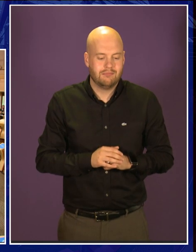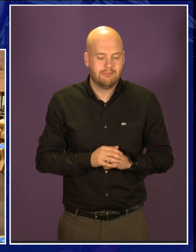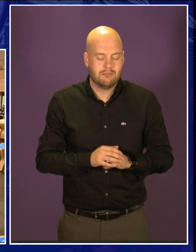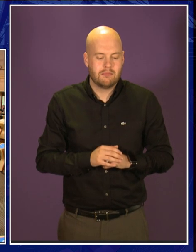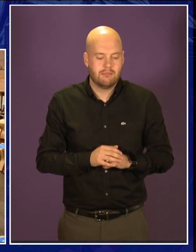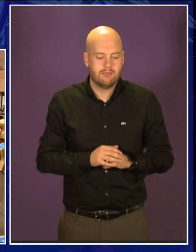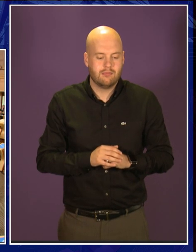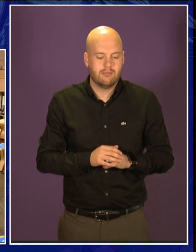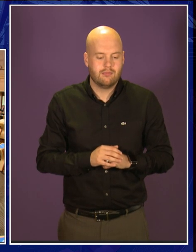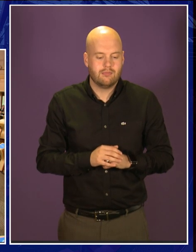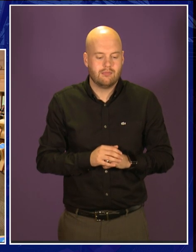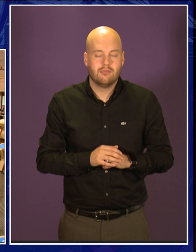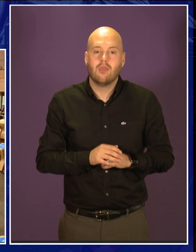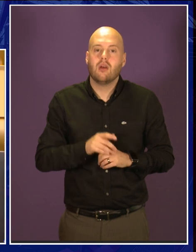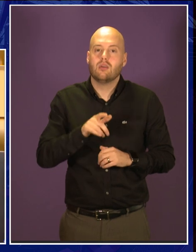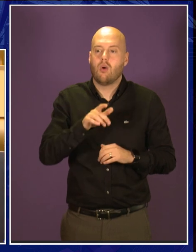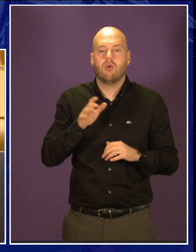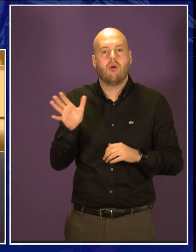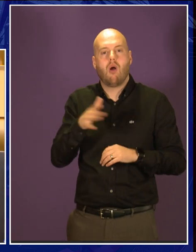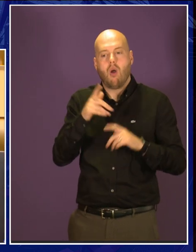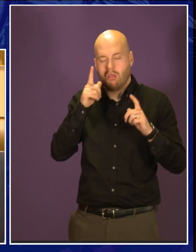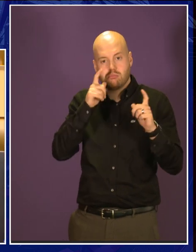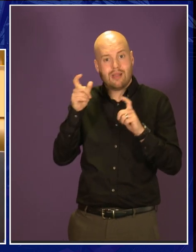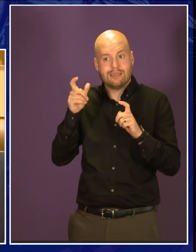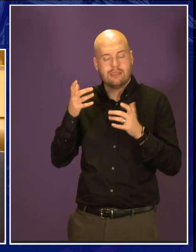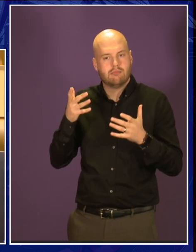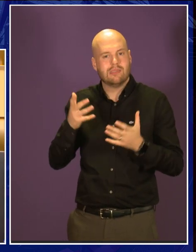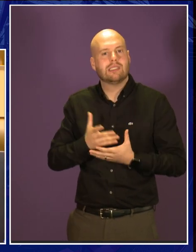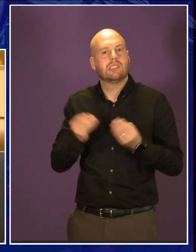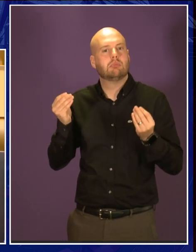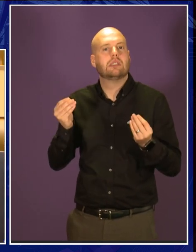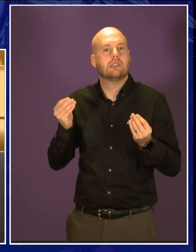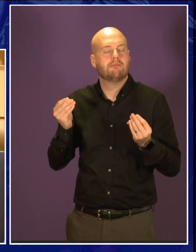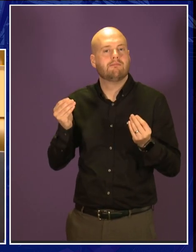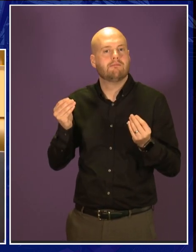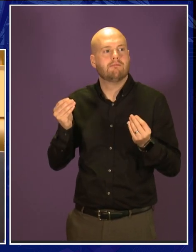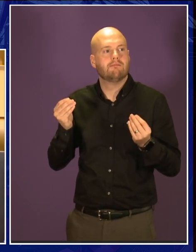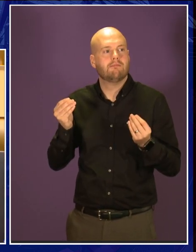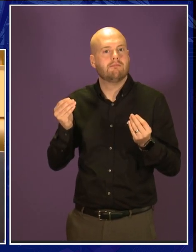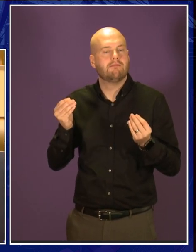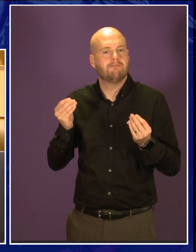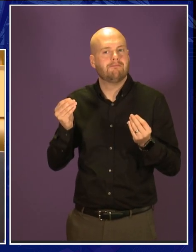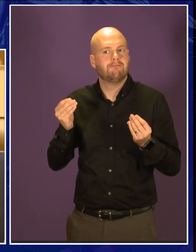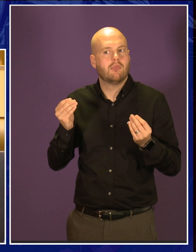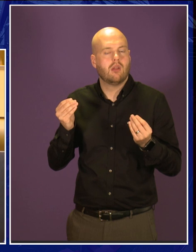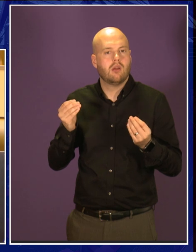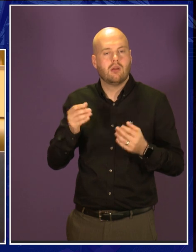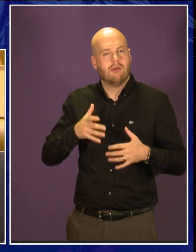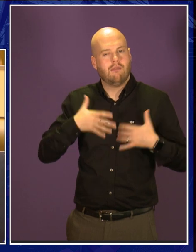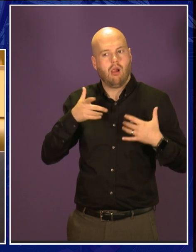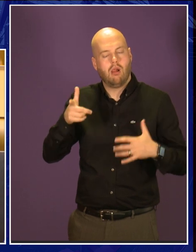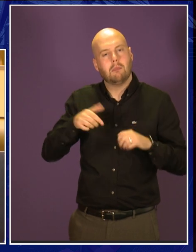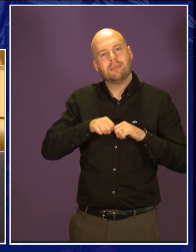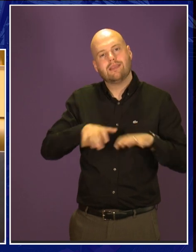And all the breasts disappear. Because I think they are. This is not the right story they want to tell in the